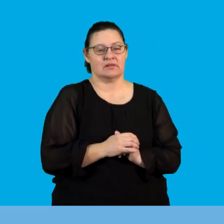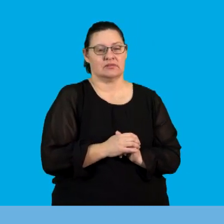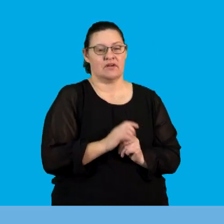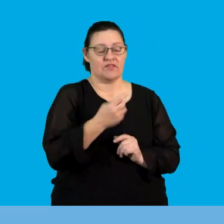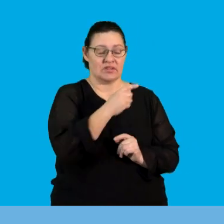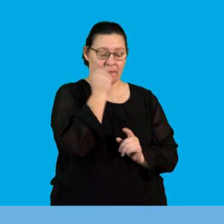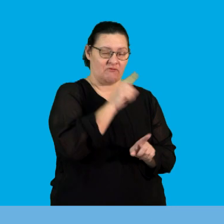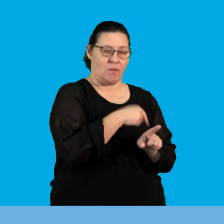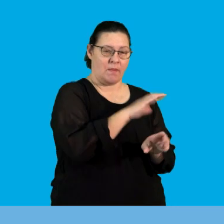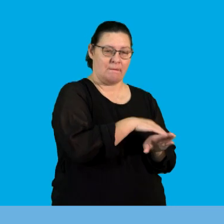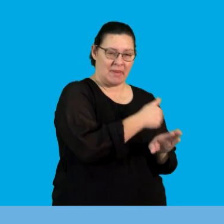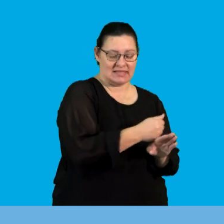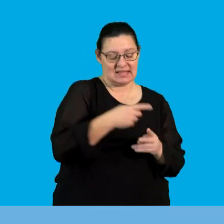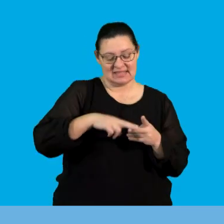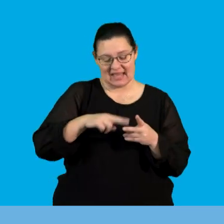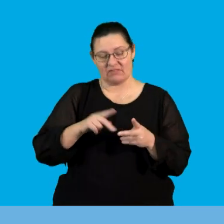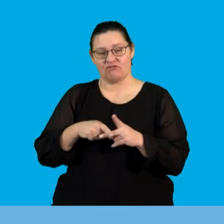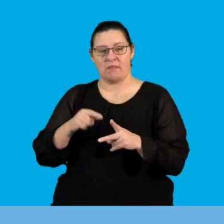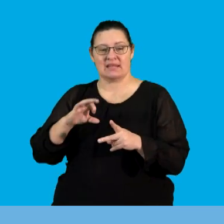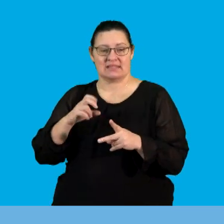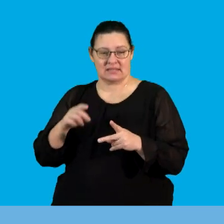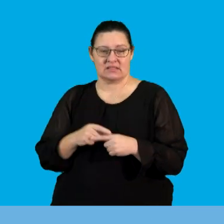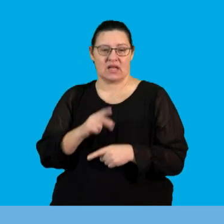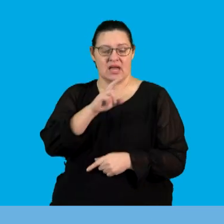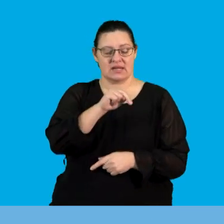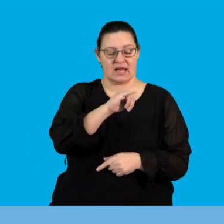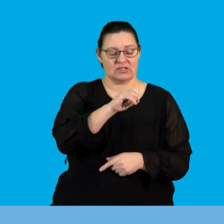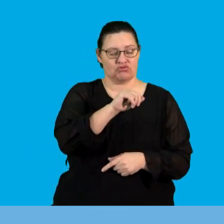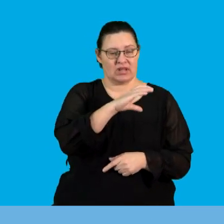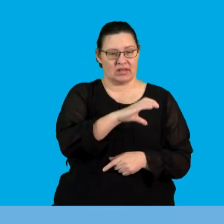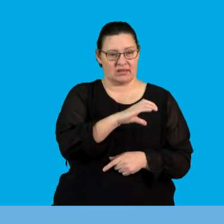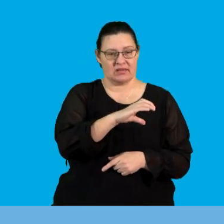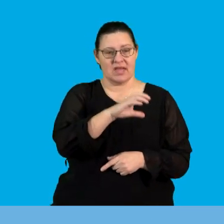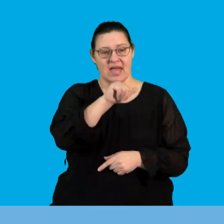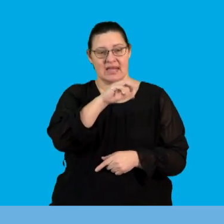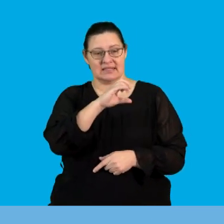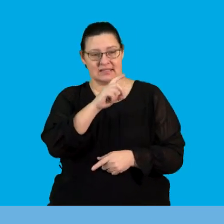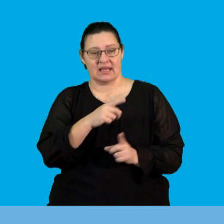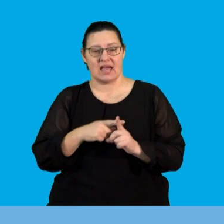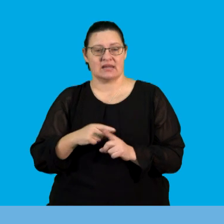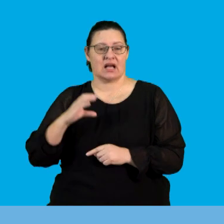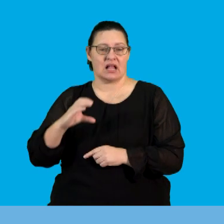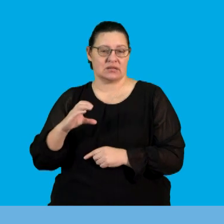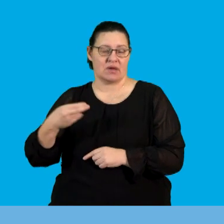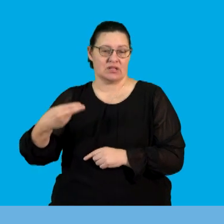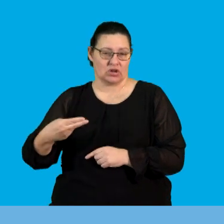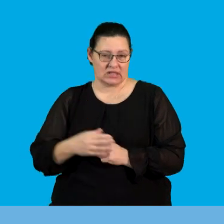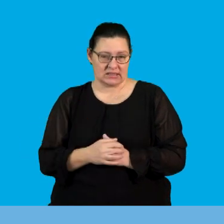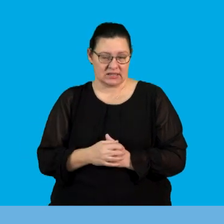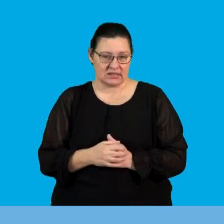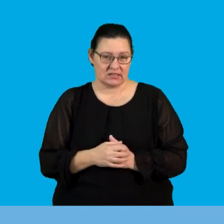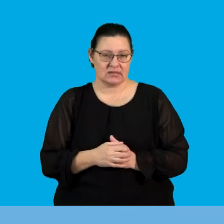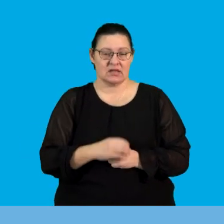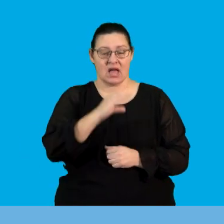base, and then the last part comes from an acid. So we have nitric acid plus calcium hydroxide. So